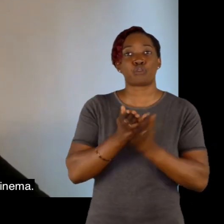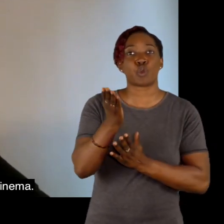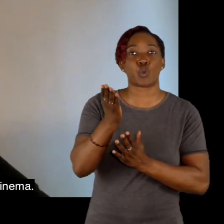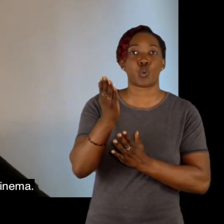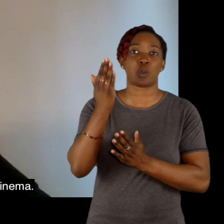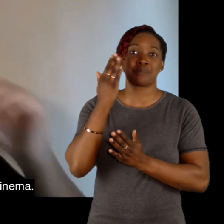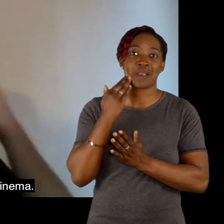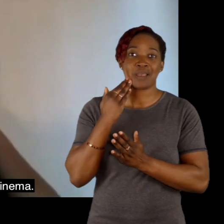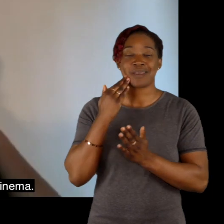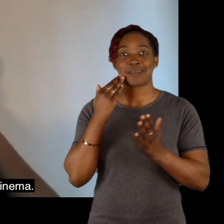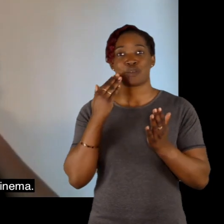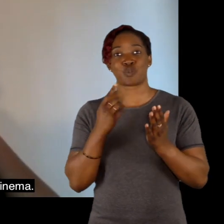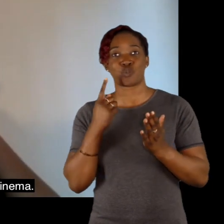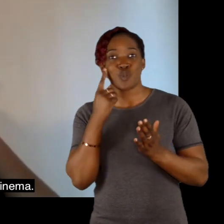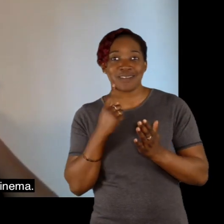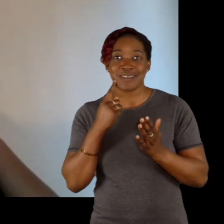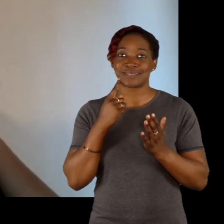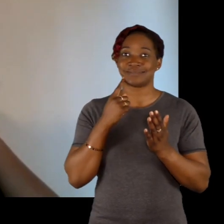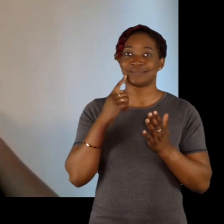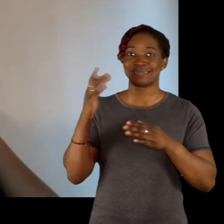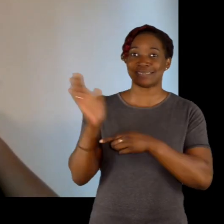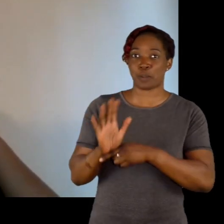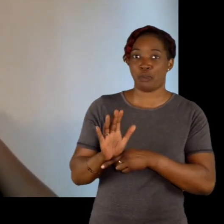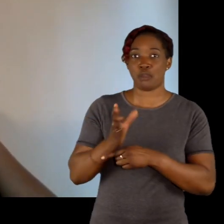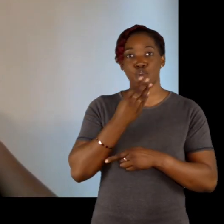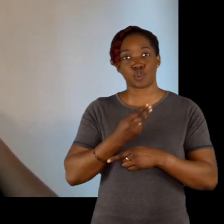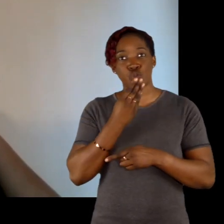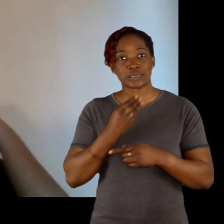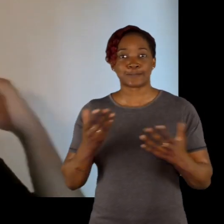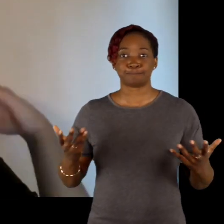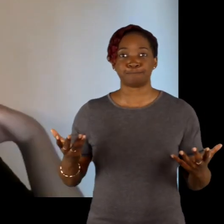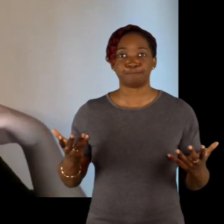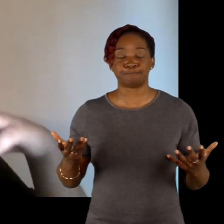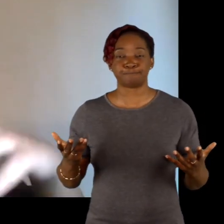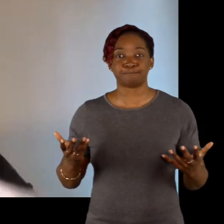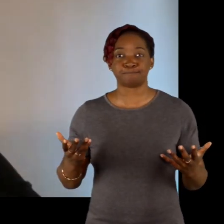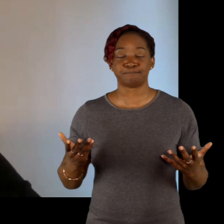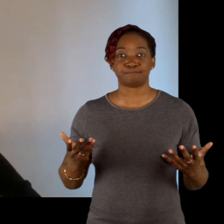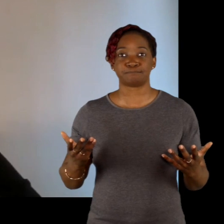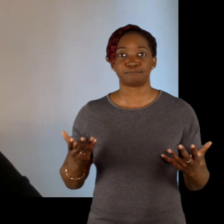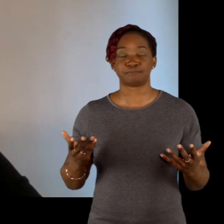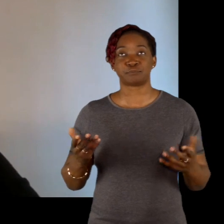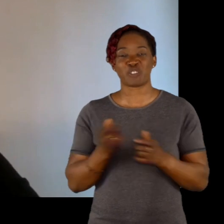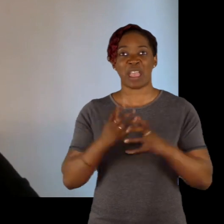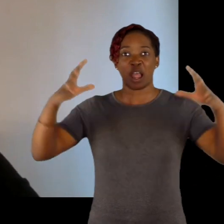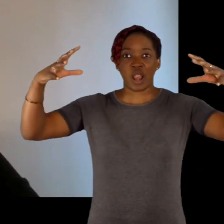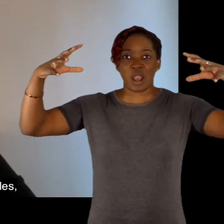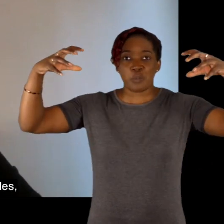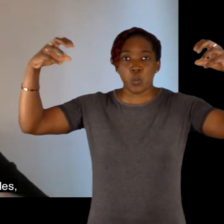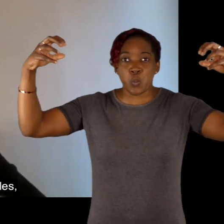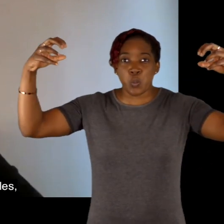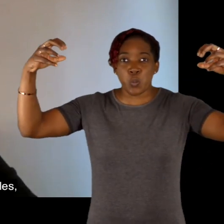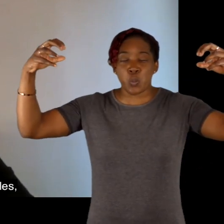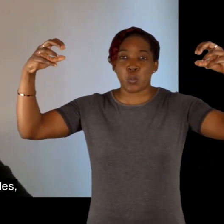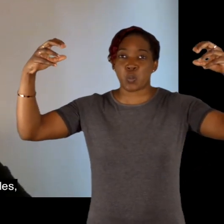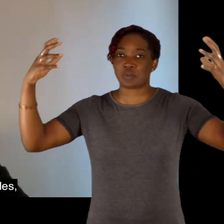early German expressionist cinema. So just using kind of like the low-key lighting and these kind